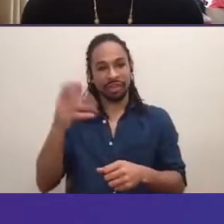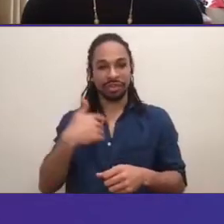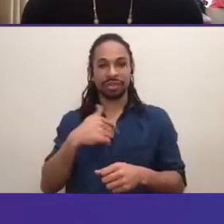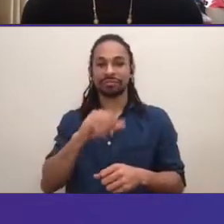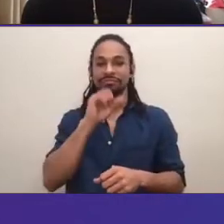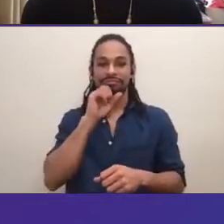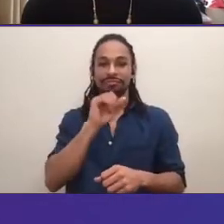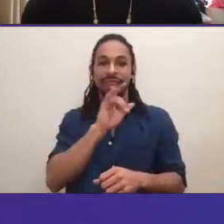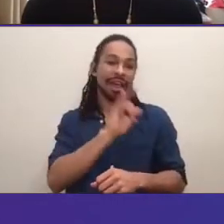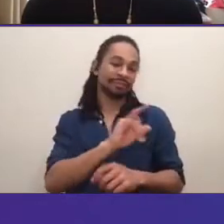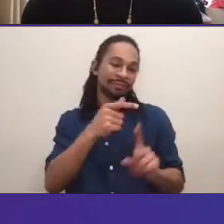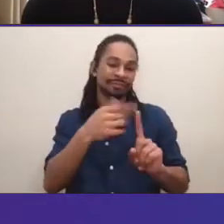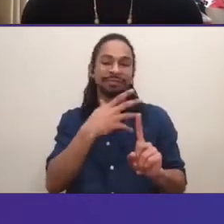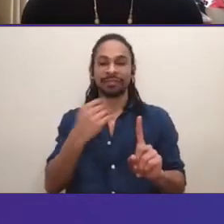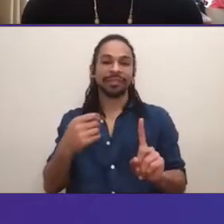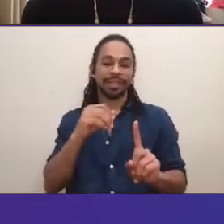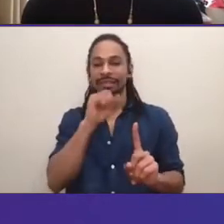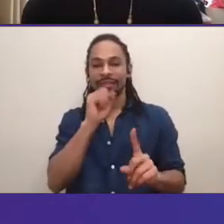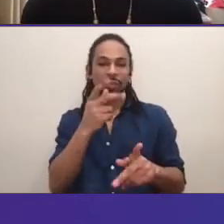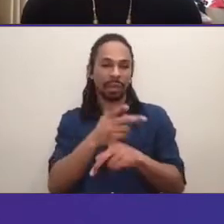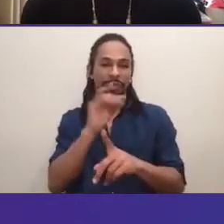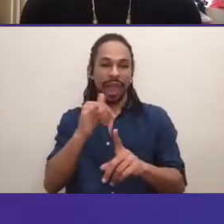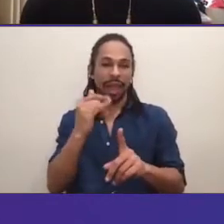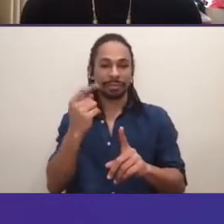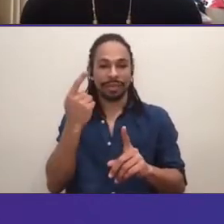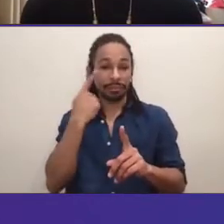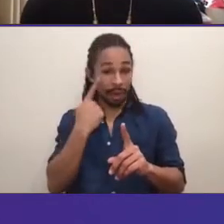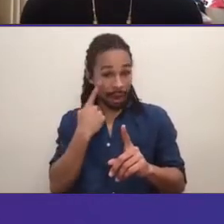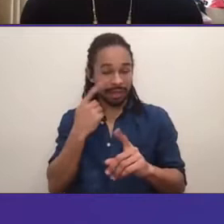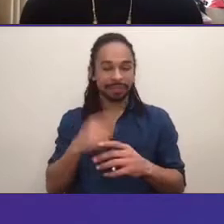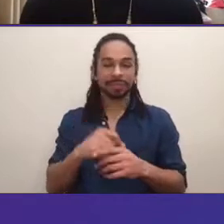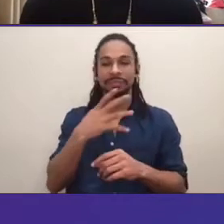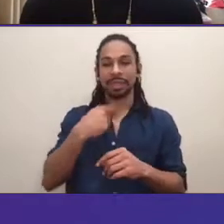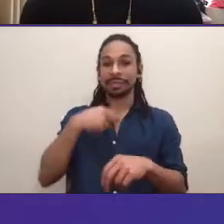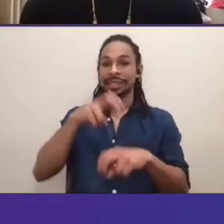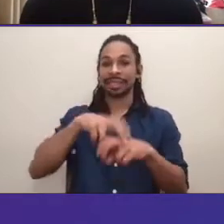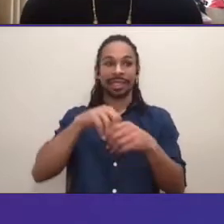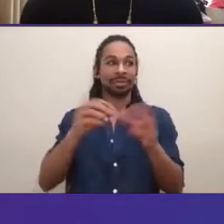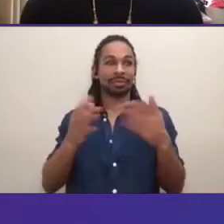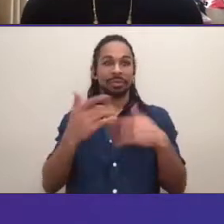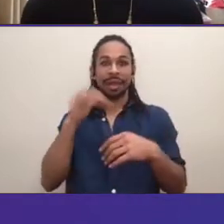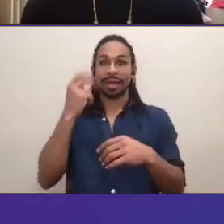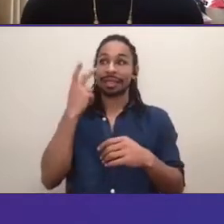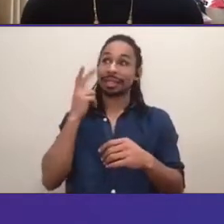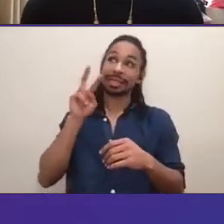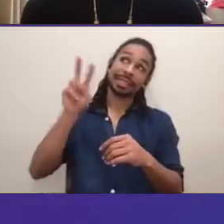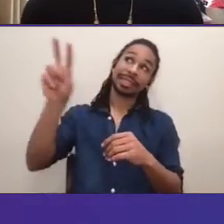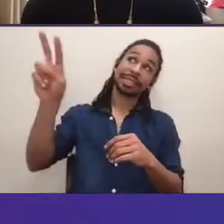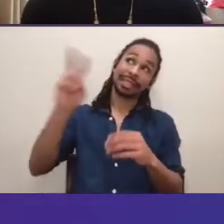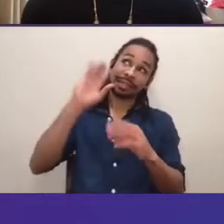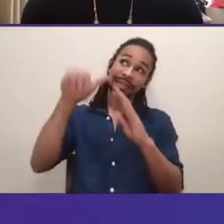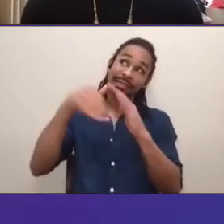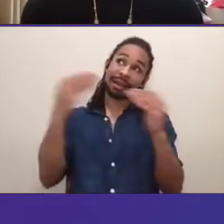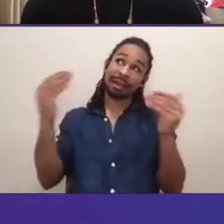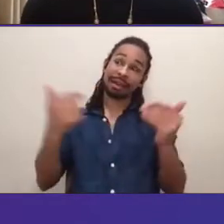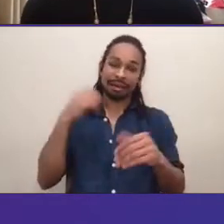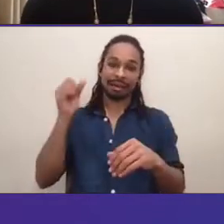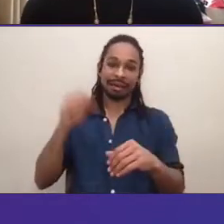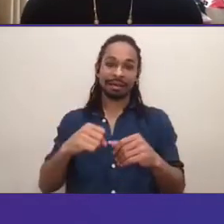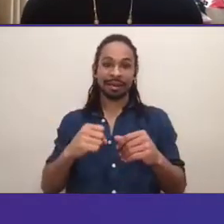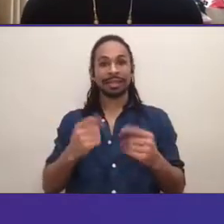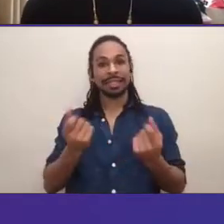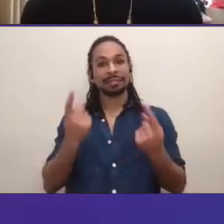keep in view. And I'm sitting in a room where I can see the sky and I can spend time with the